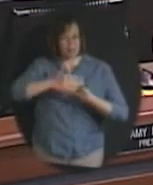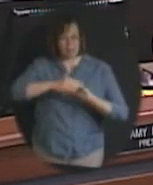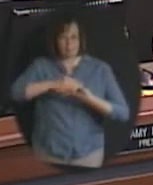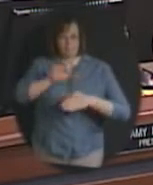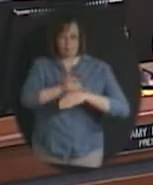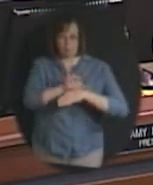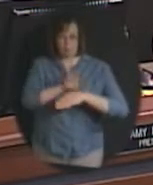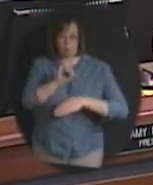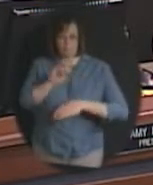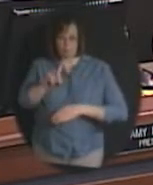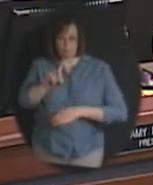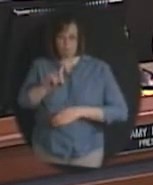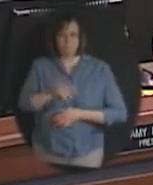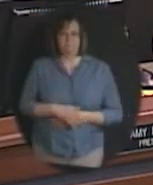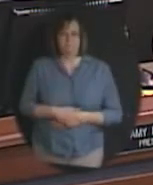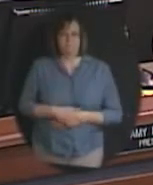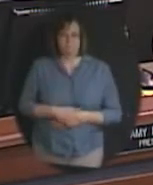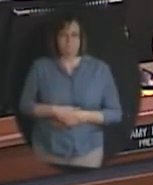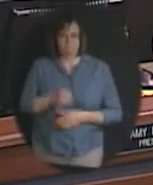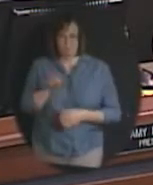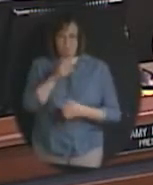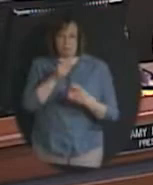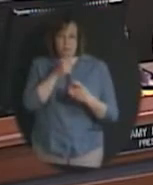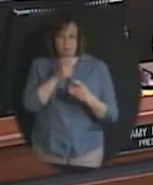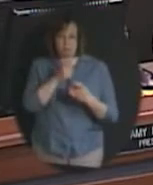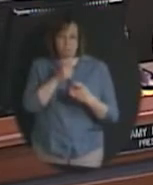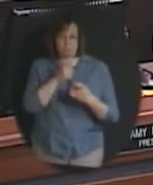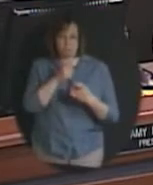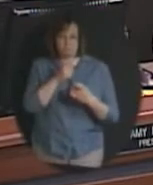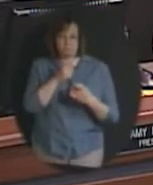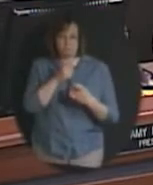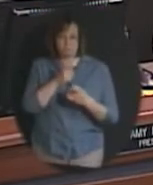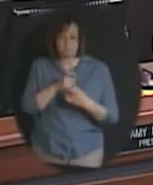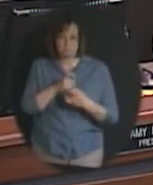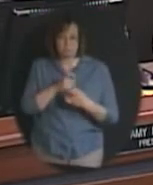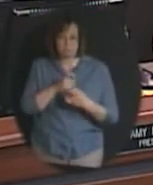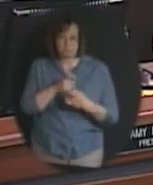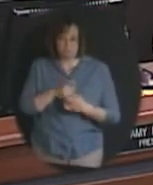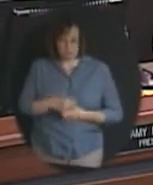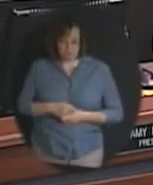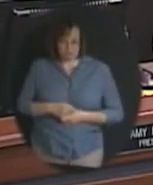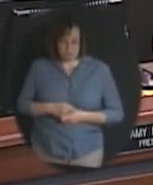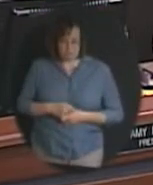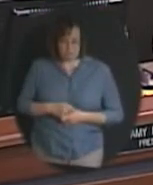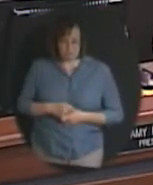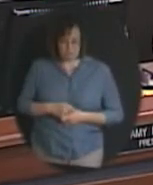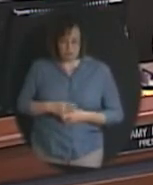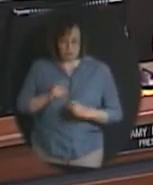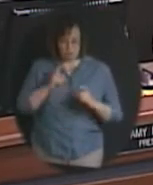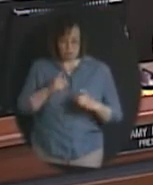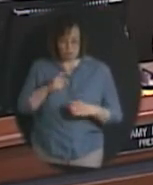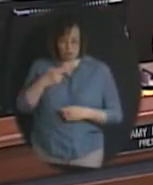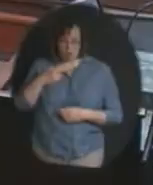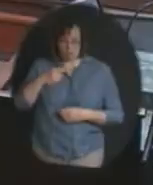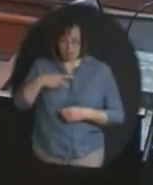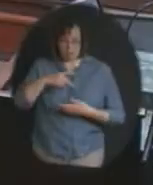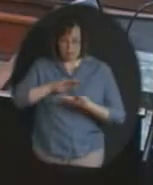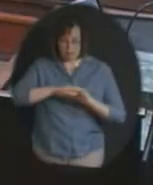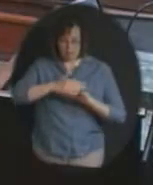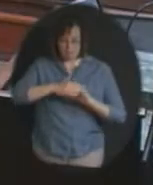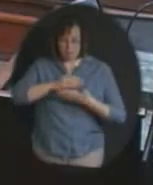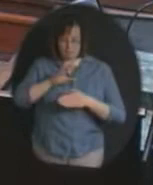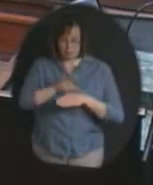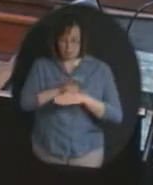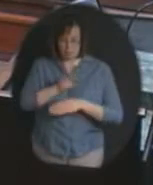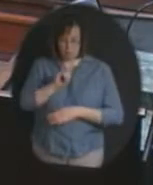computer bid. Questions? On the motion? I move to award the HP laptop computer